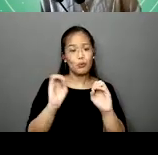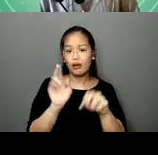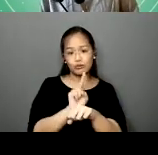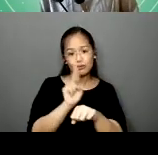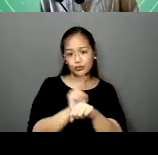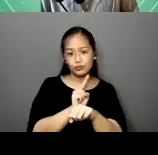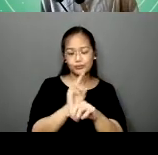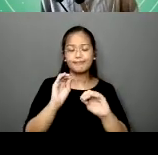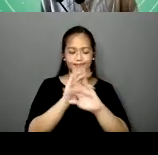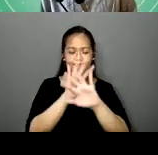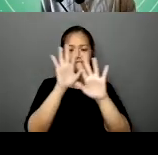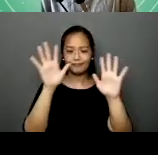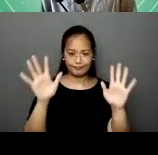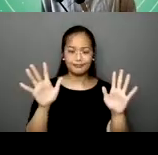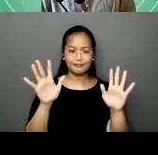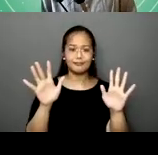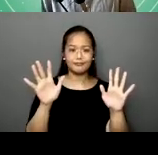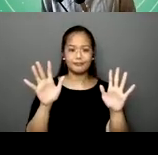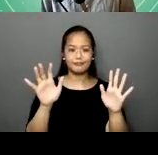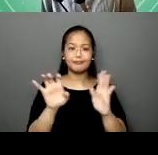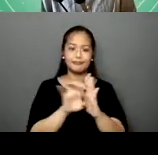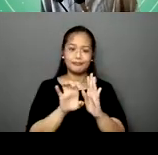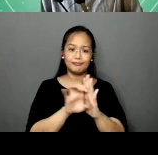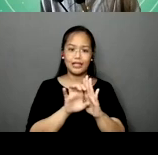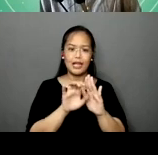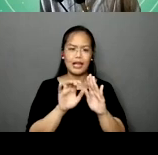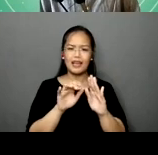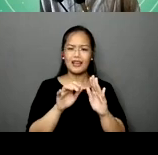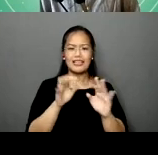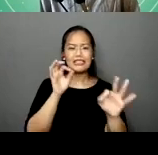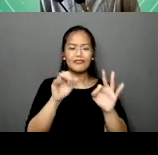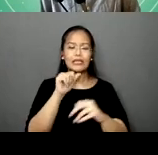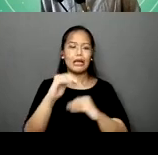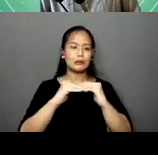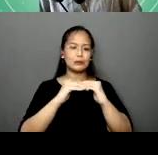very clear and stark example of where unsustainable development comes in.